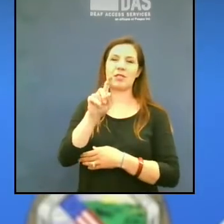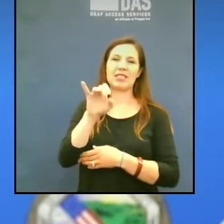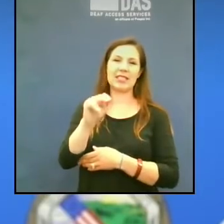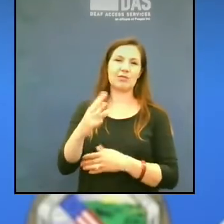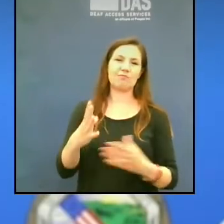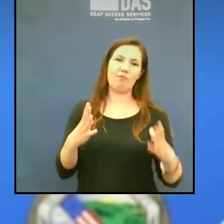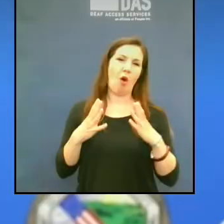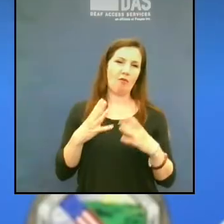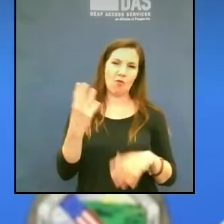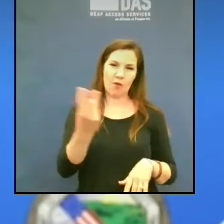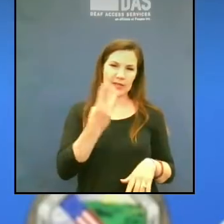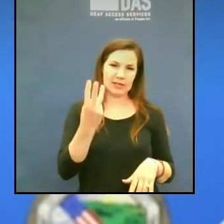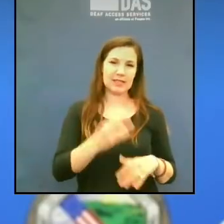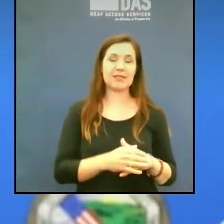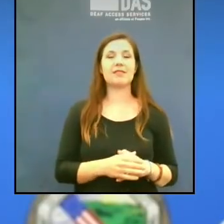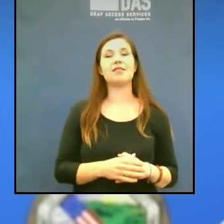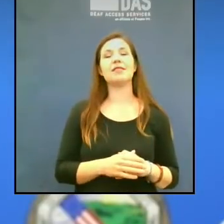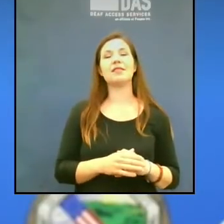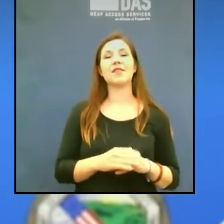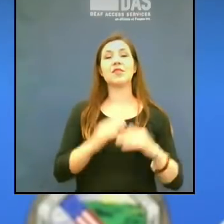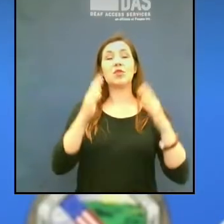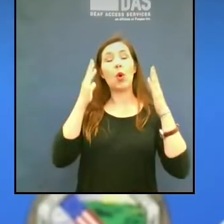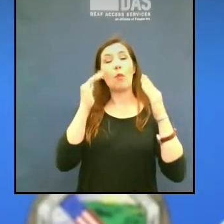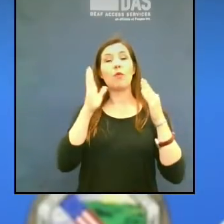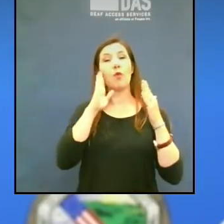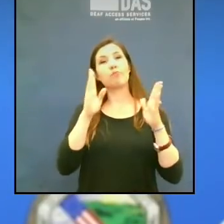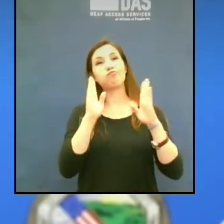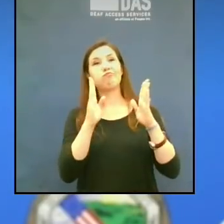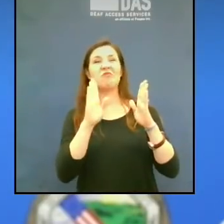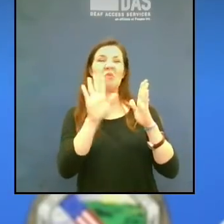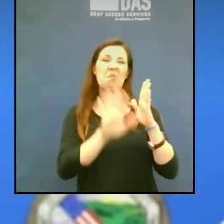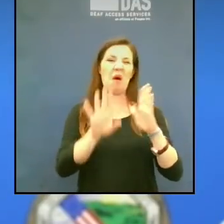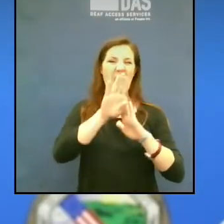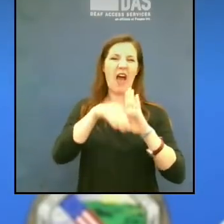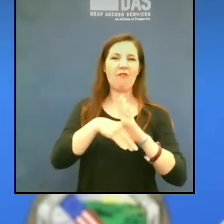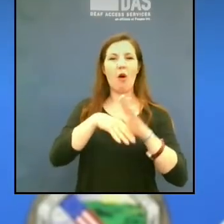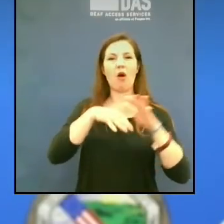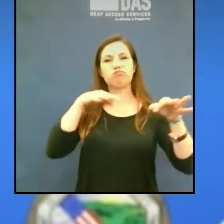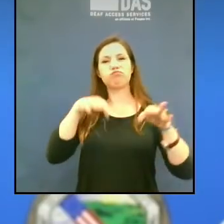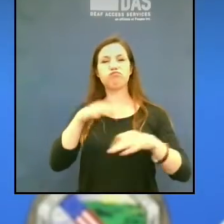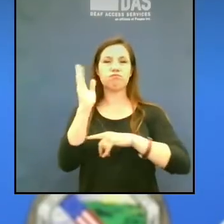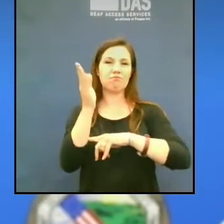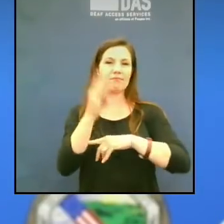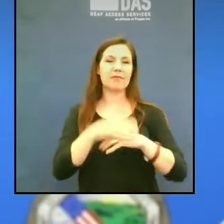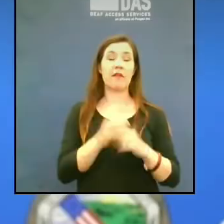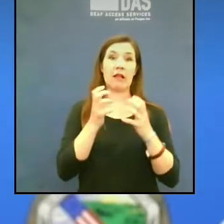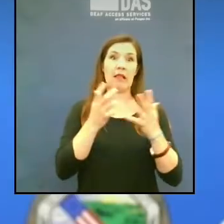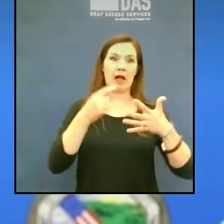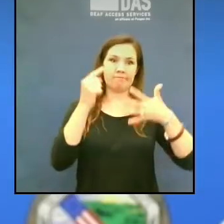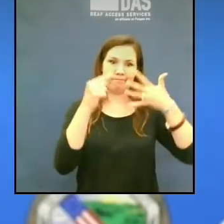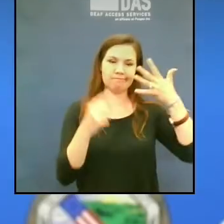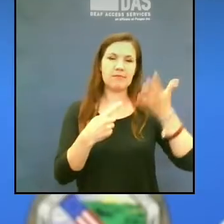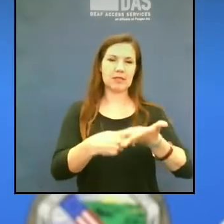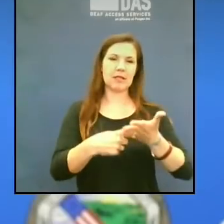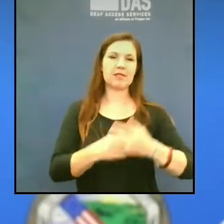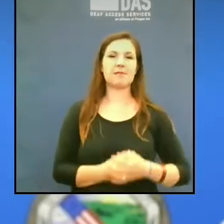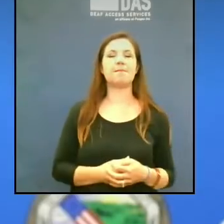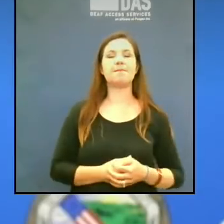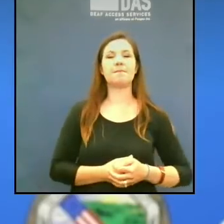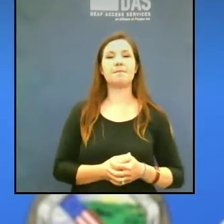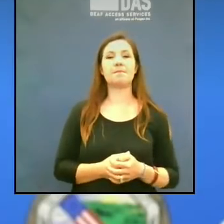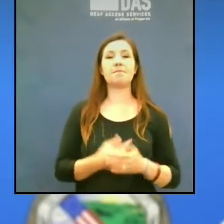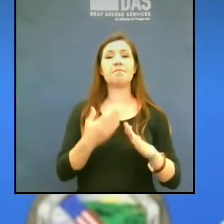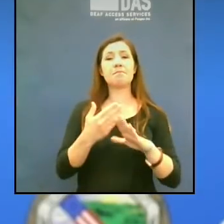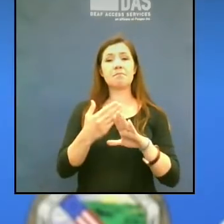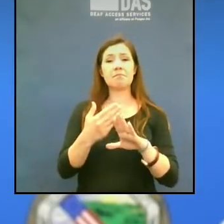hope you will indulge me for what I hope will be about a half hour. We have a lot of things to go through. But before we talk about